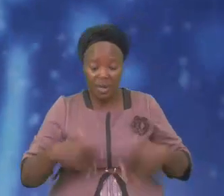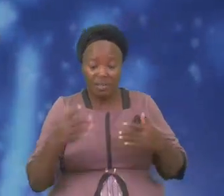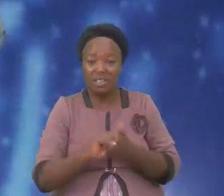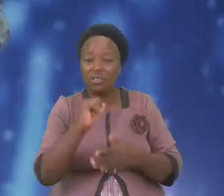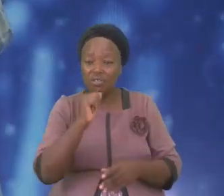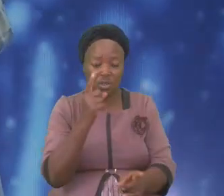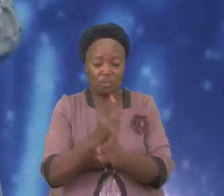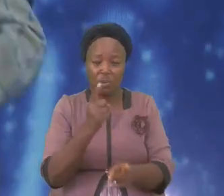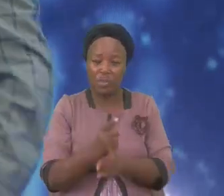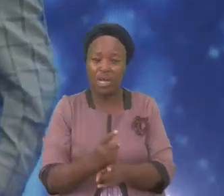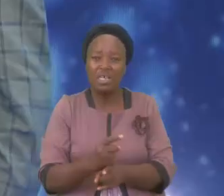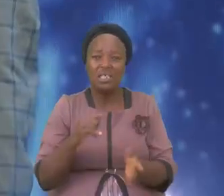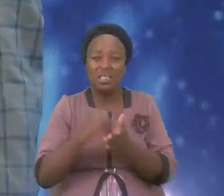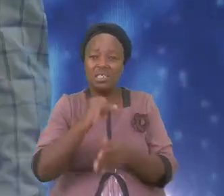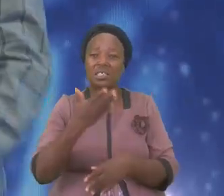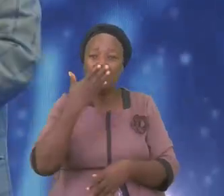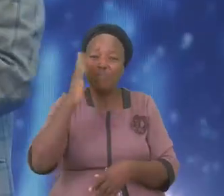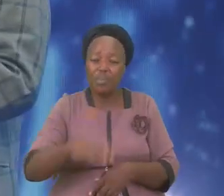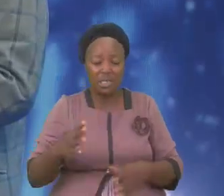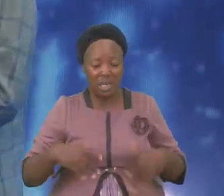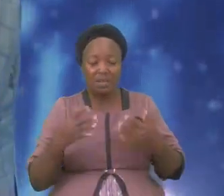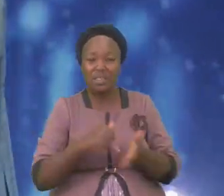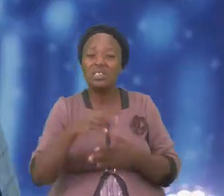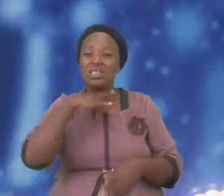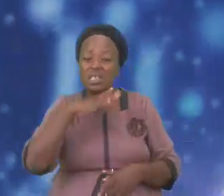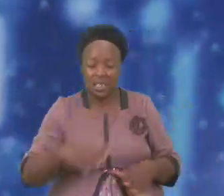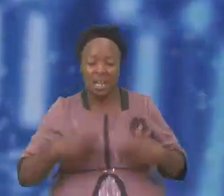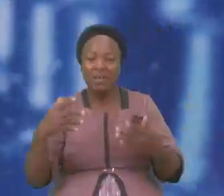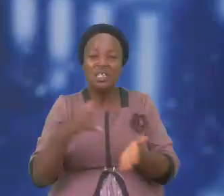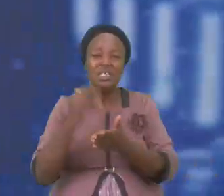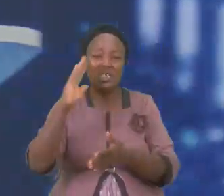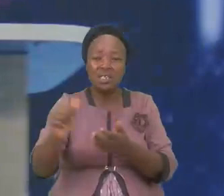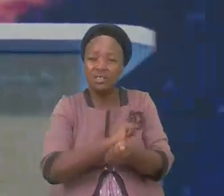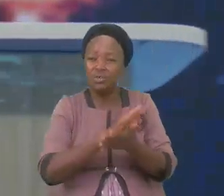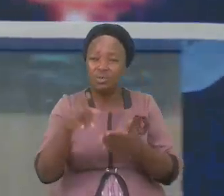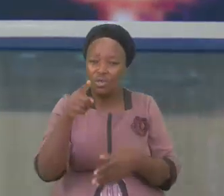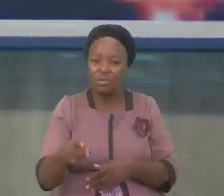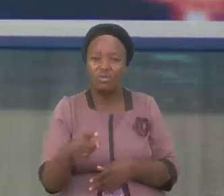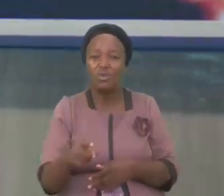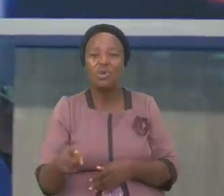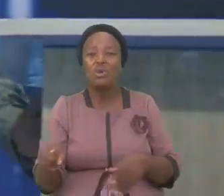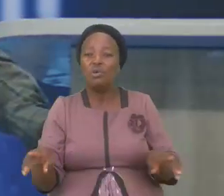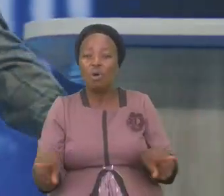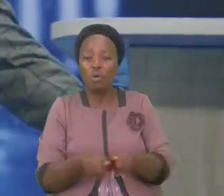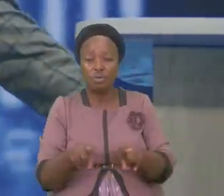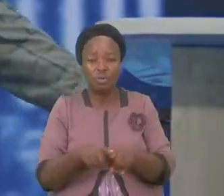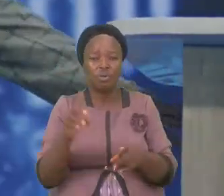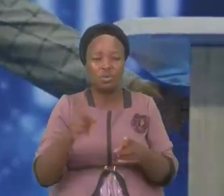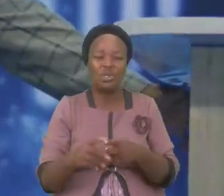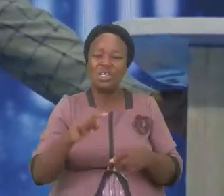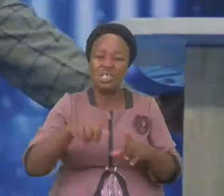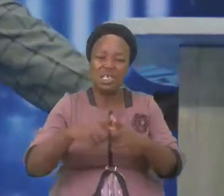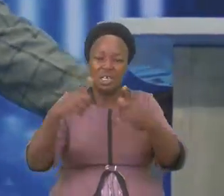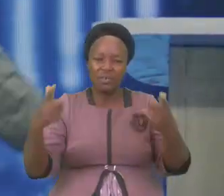you even with a sore destruction. That's why Daniel